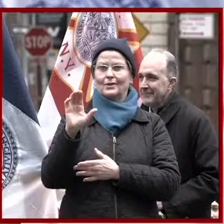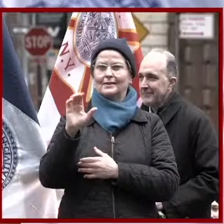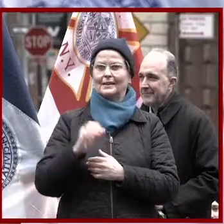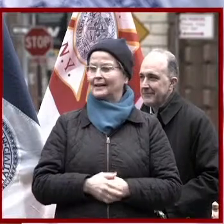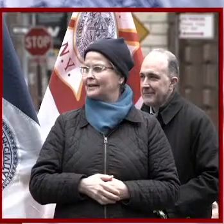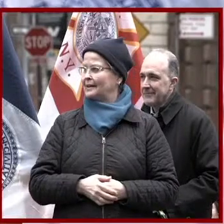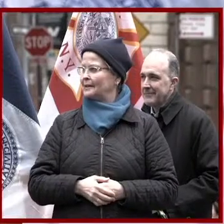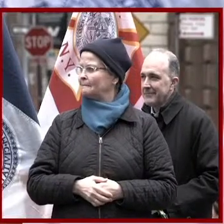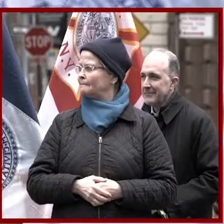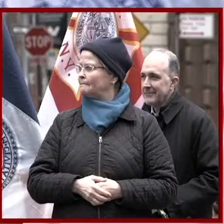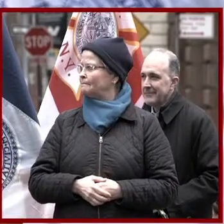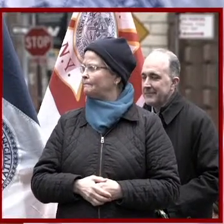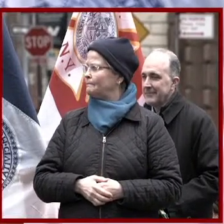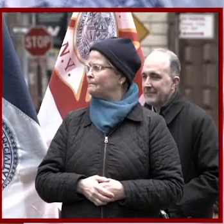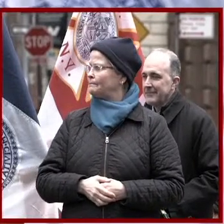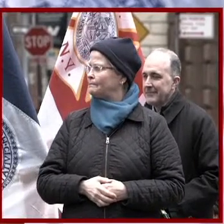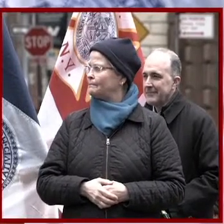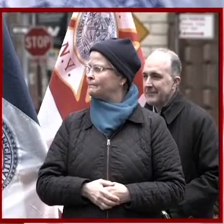you that